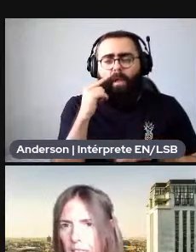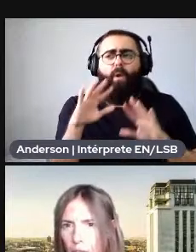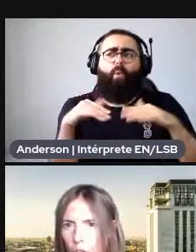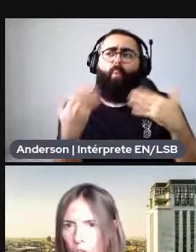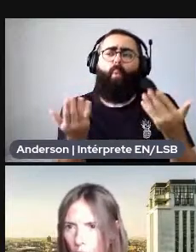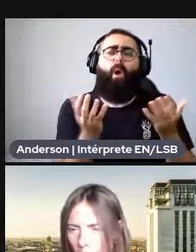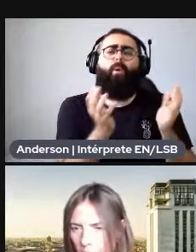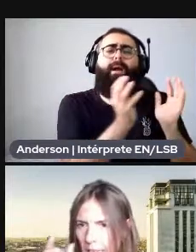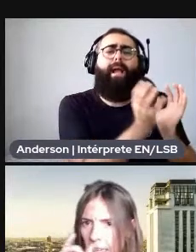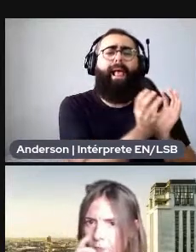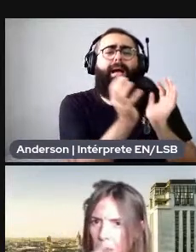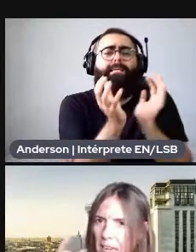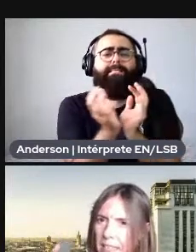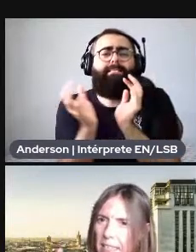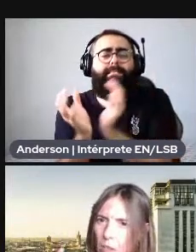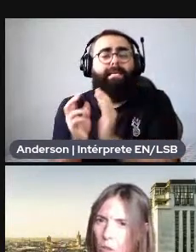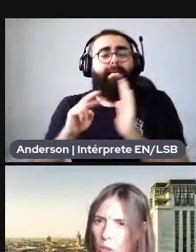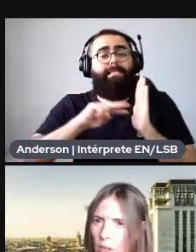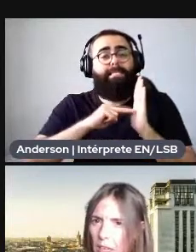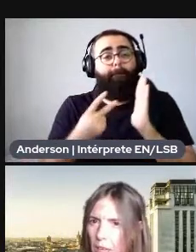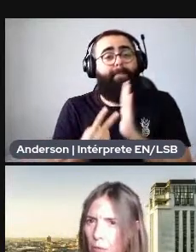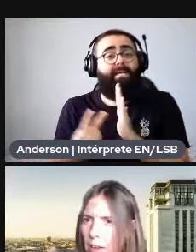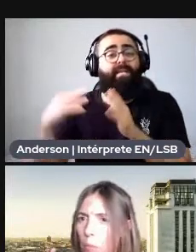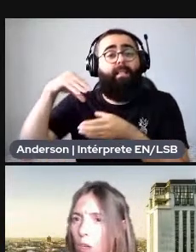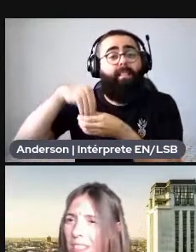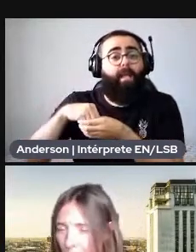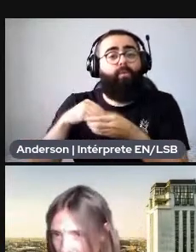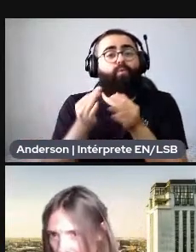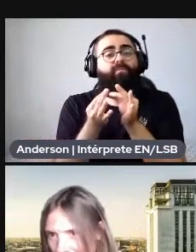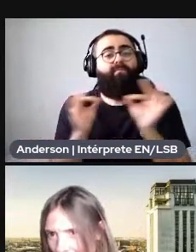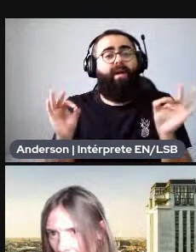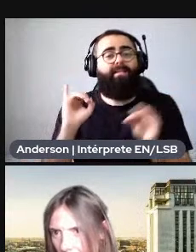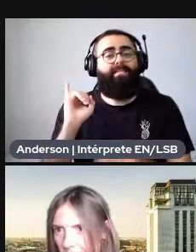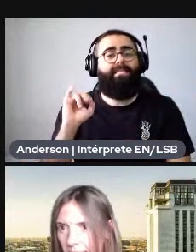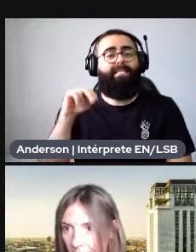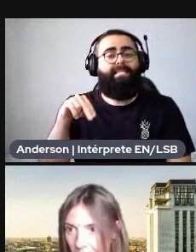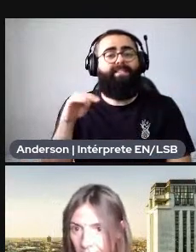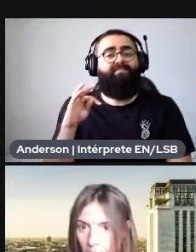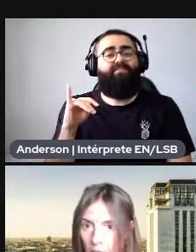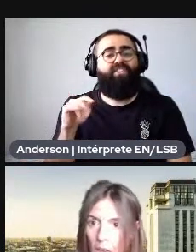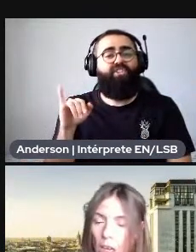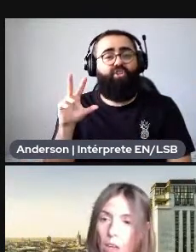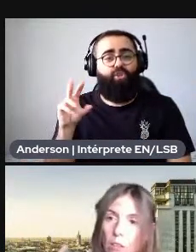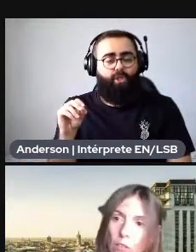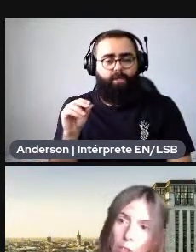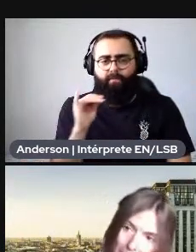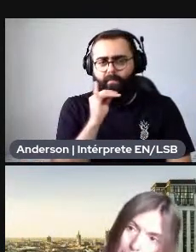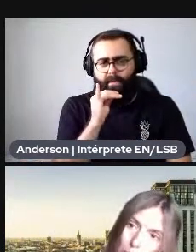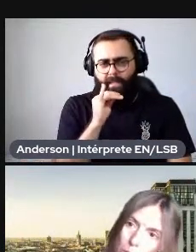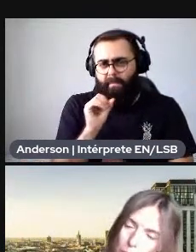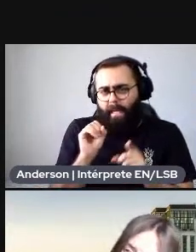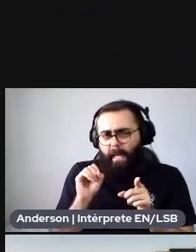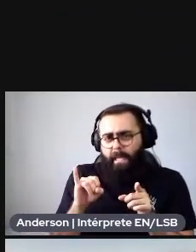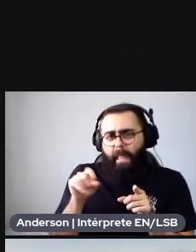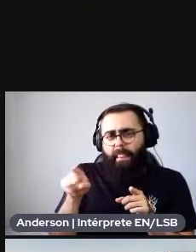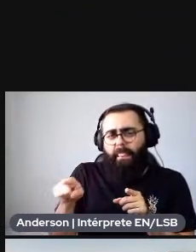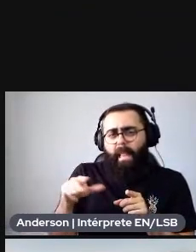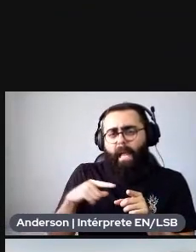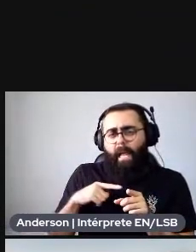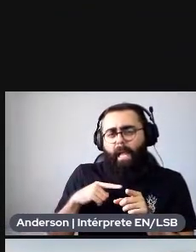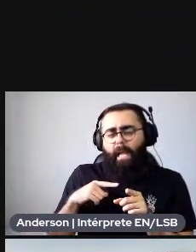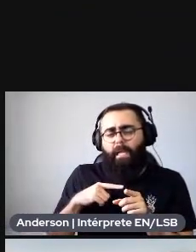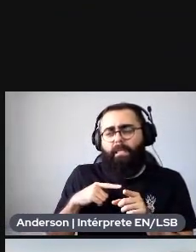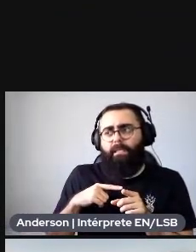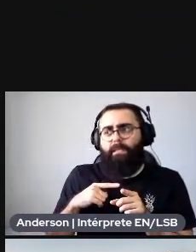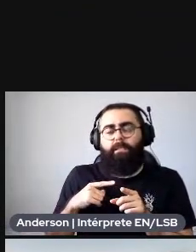the infinitive slot. So the idea is also, if you have more different semantic classes there, the microconstruction, so the